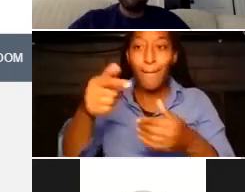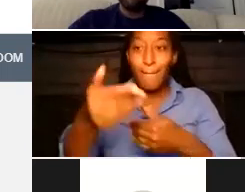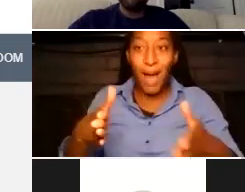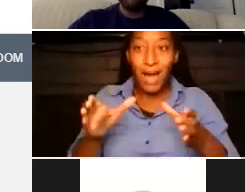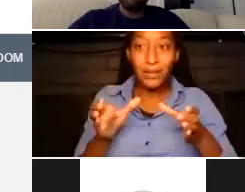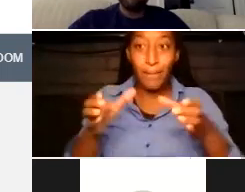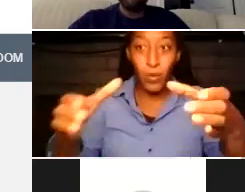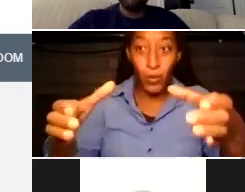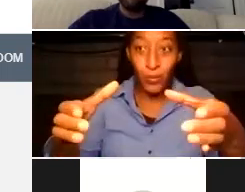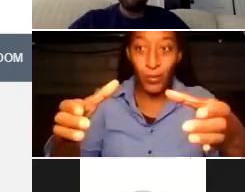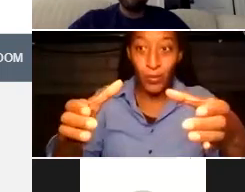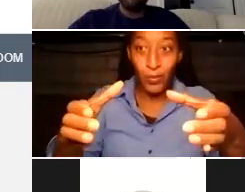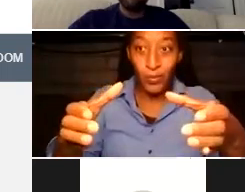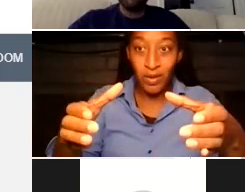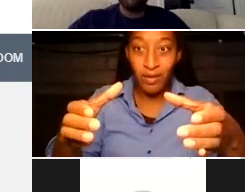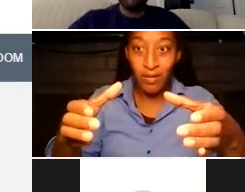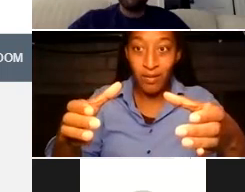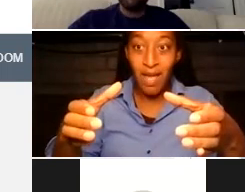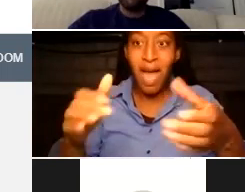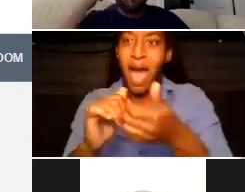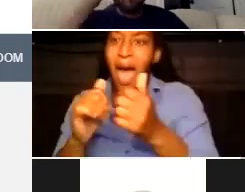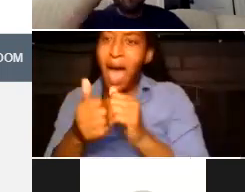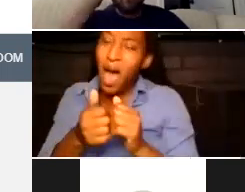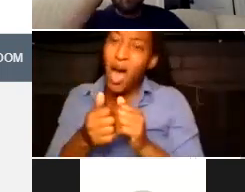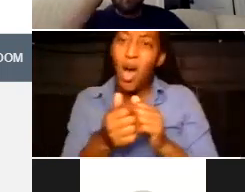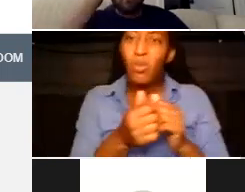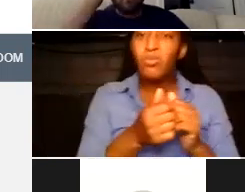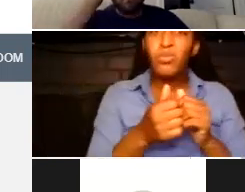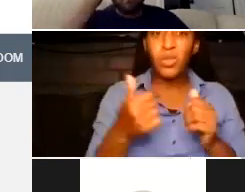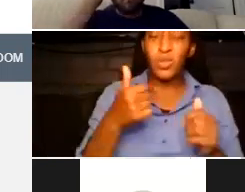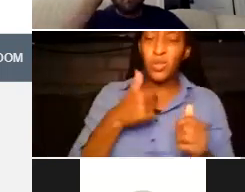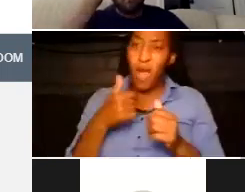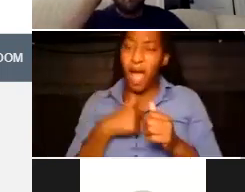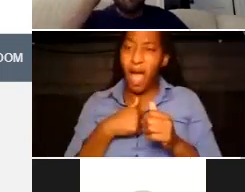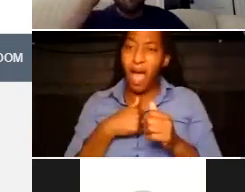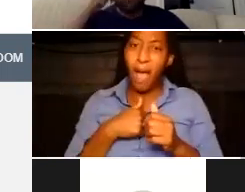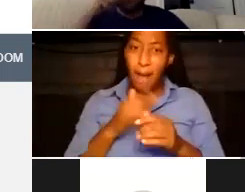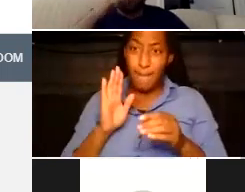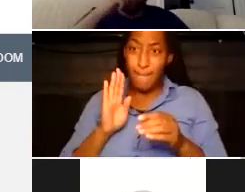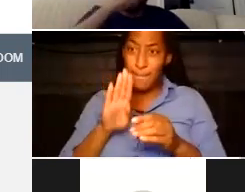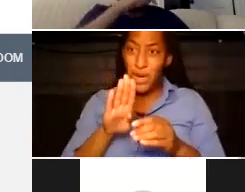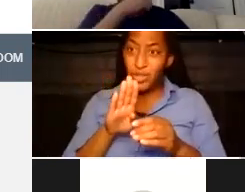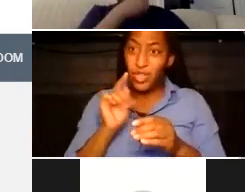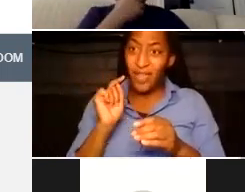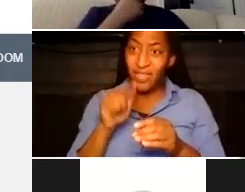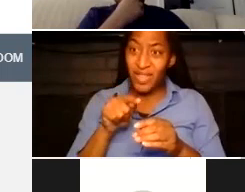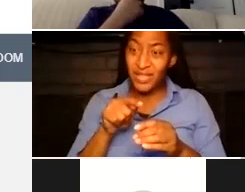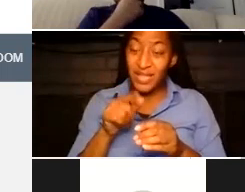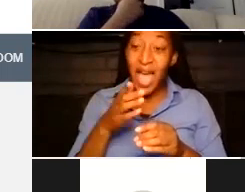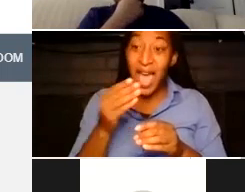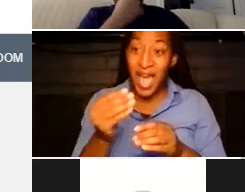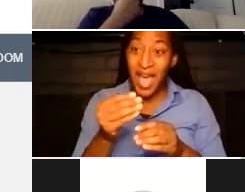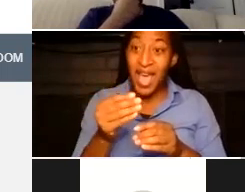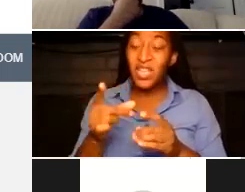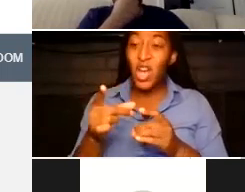object, or a force be applied to an object, and the force and the displacement are not in the same